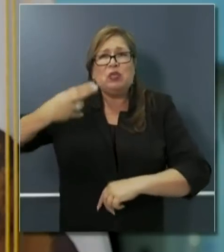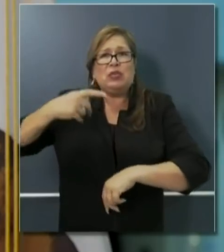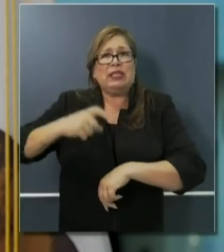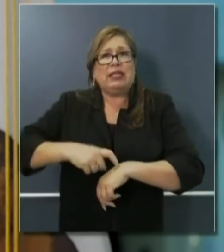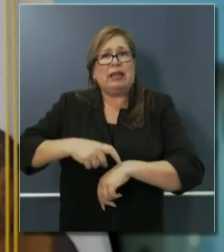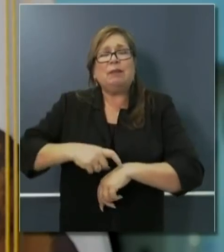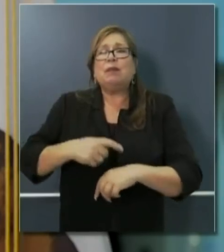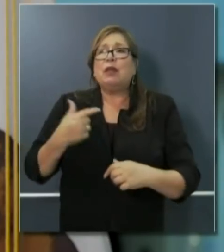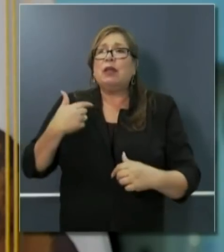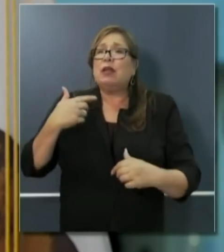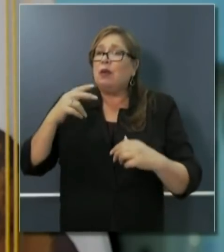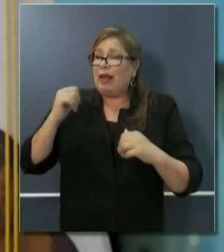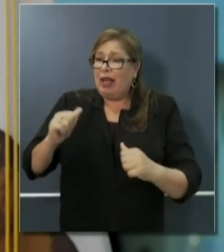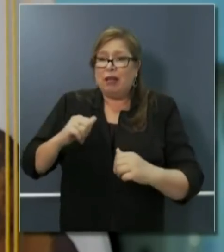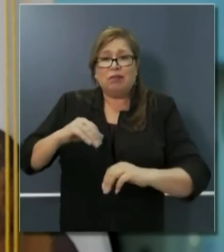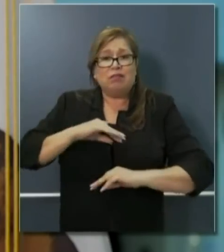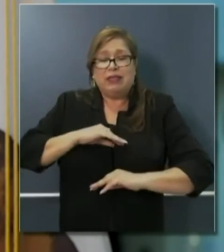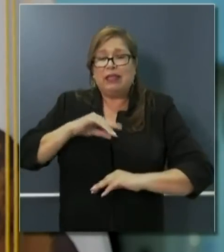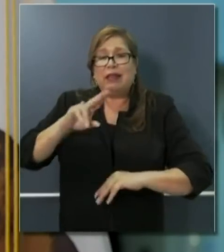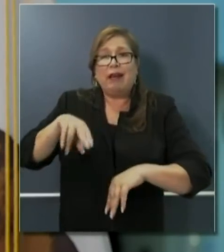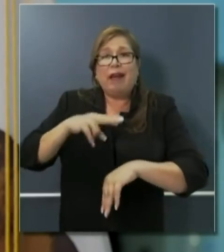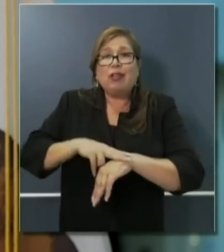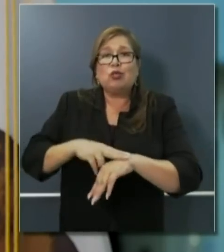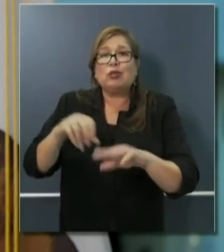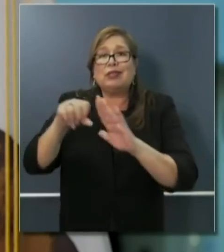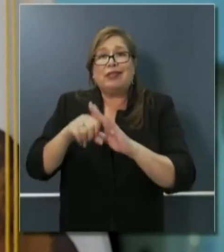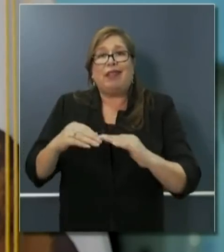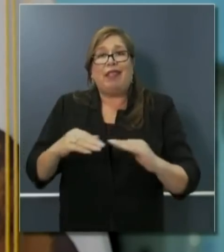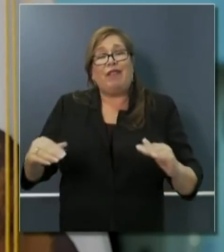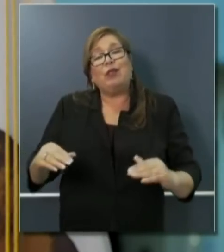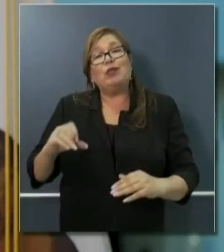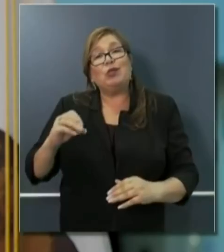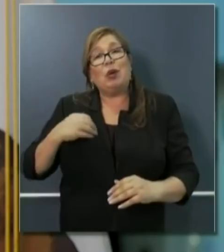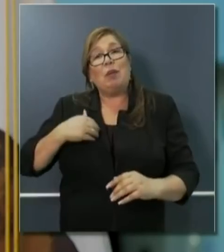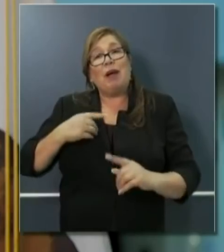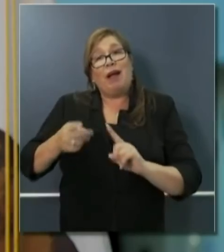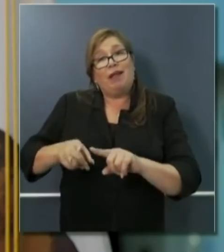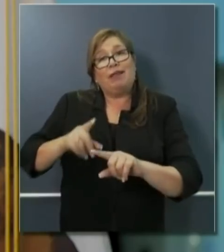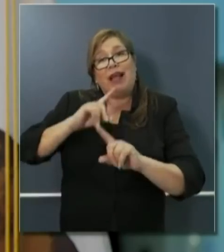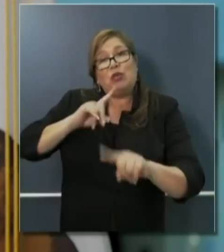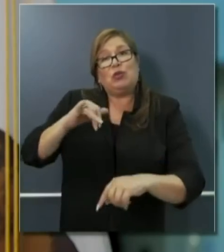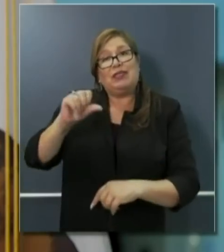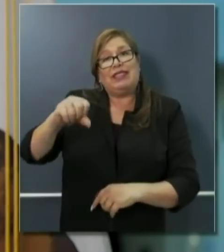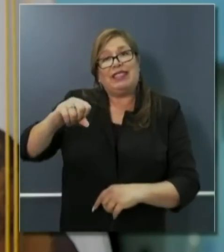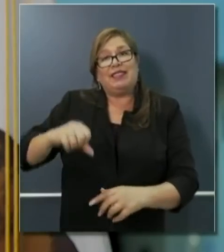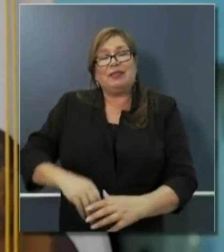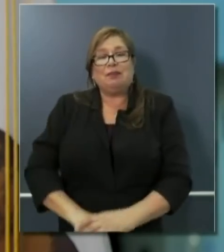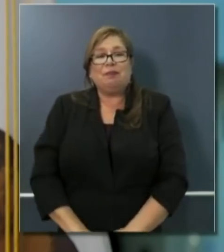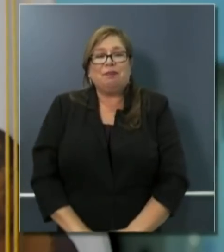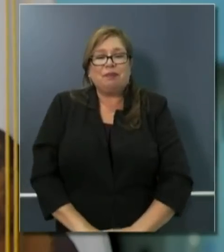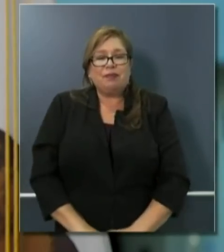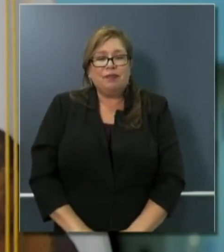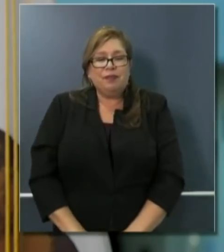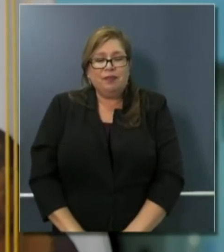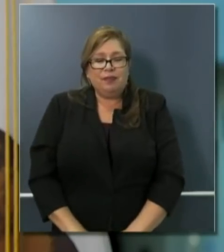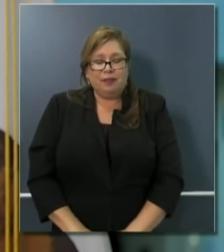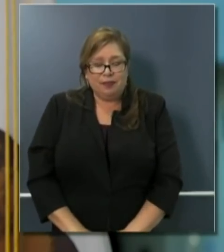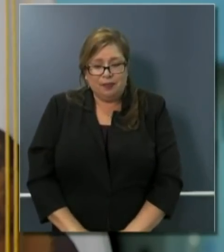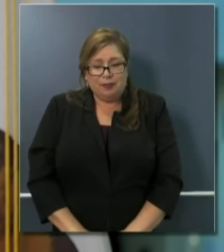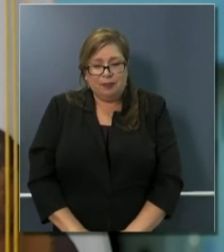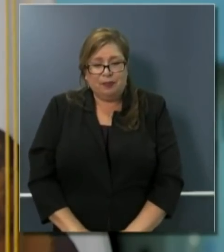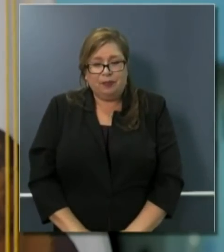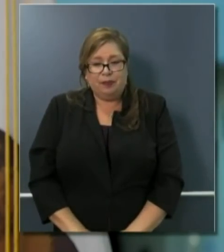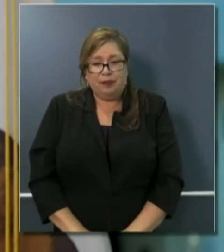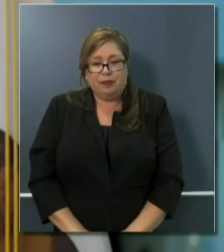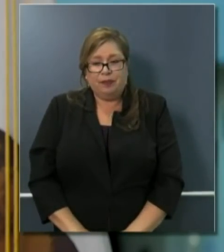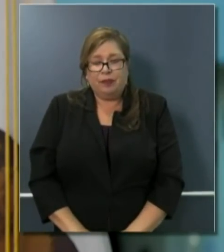at a national level and a state and subnational level. So answer is yes. Final question, Kathleen Renane, AP.